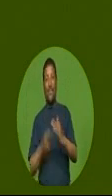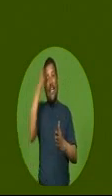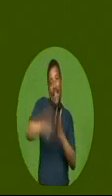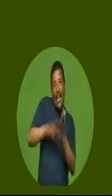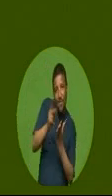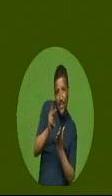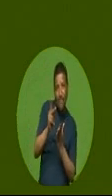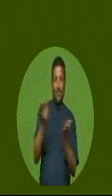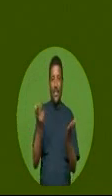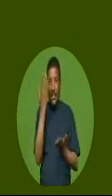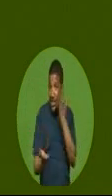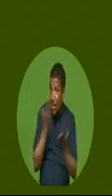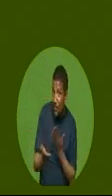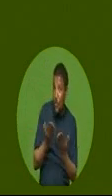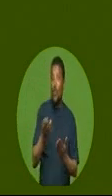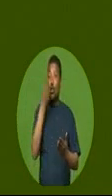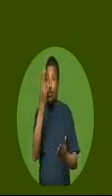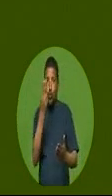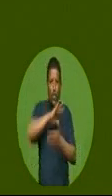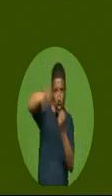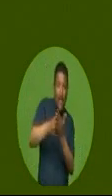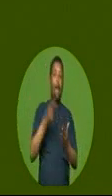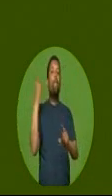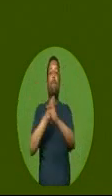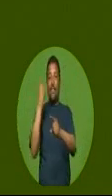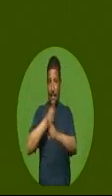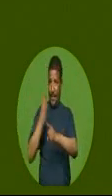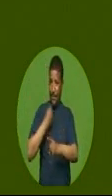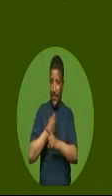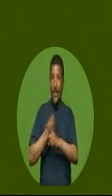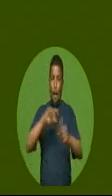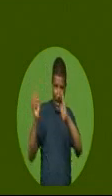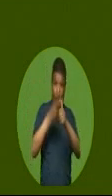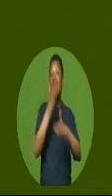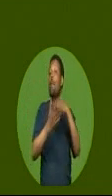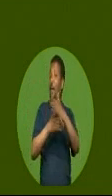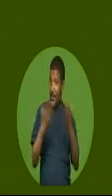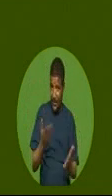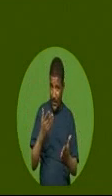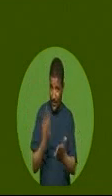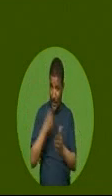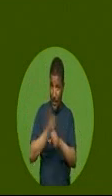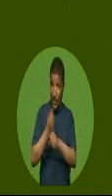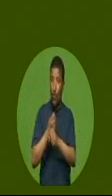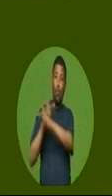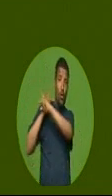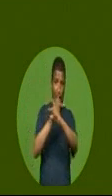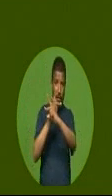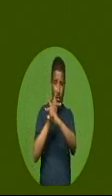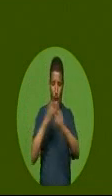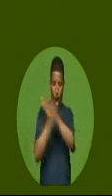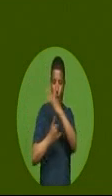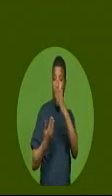Tariffs serve two general purposes. The primary purpose is to protect